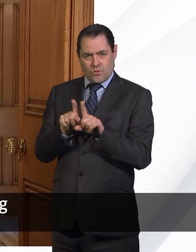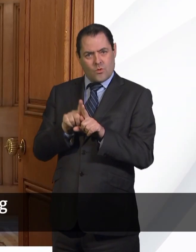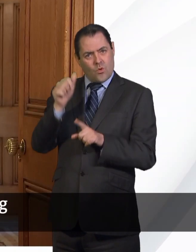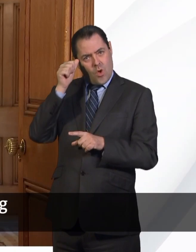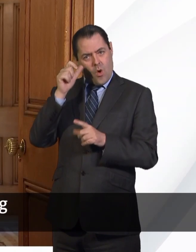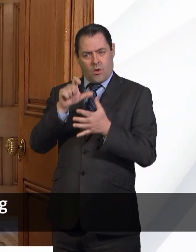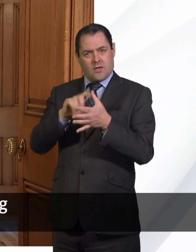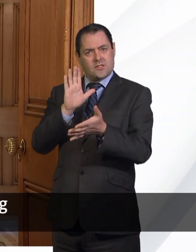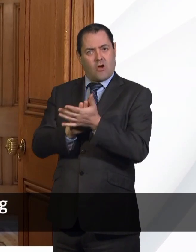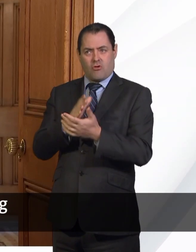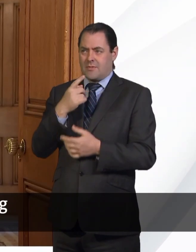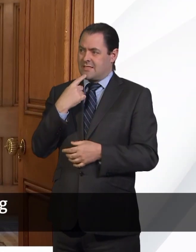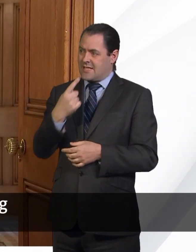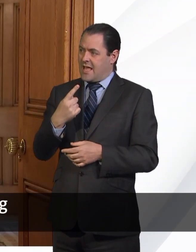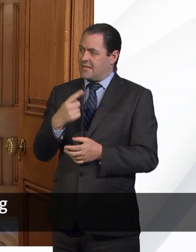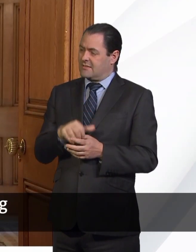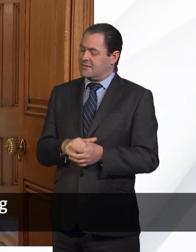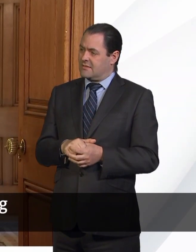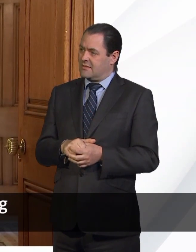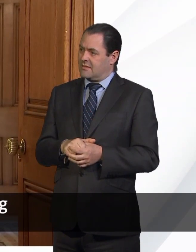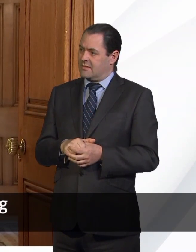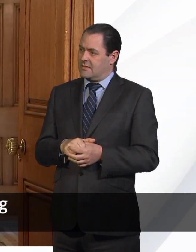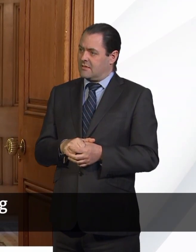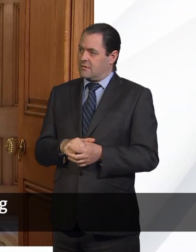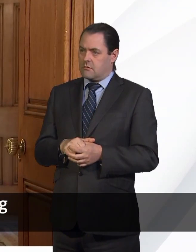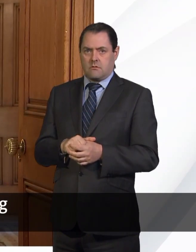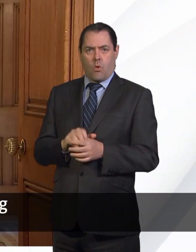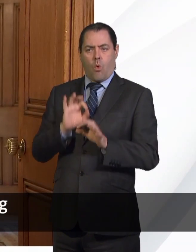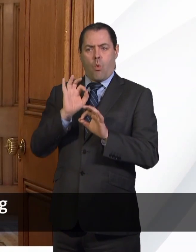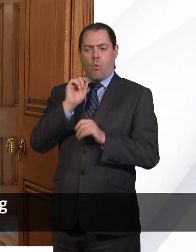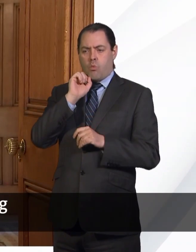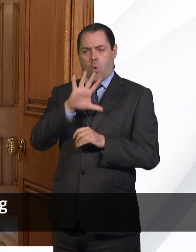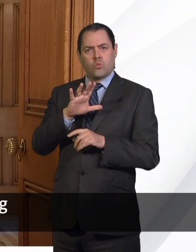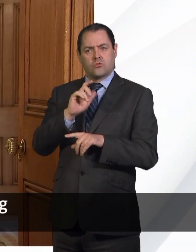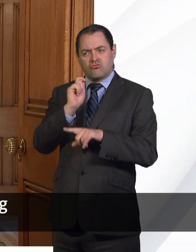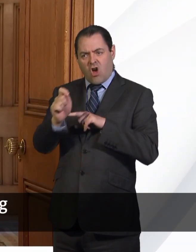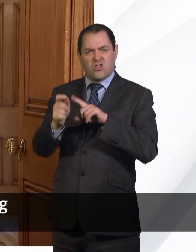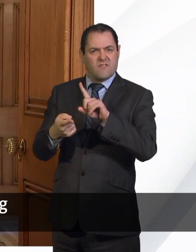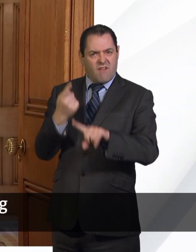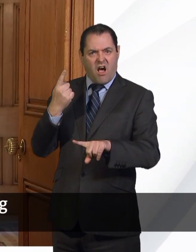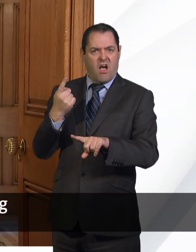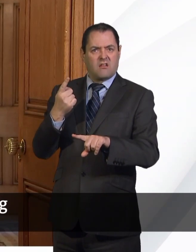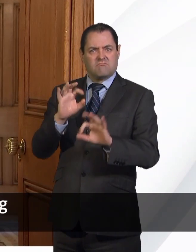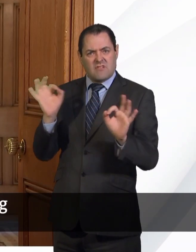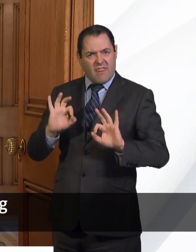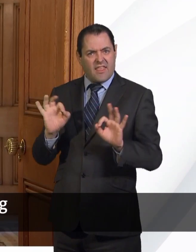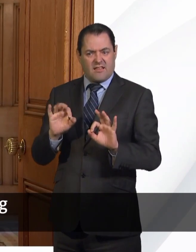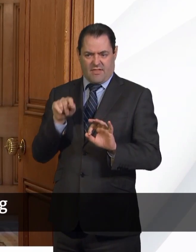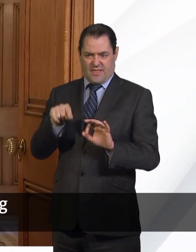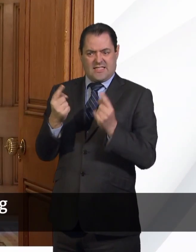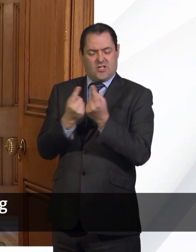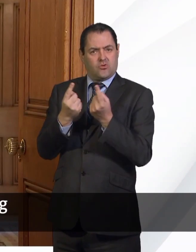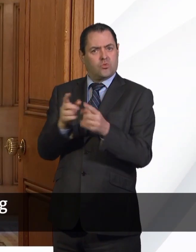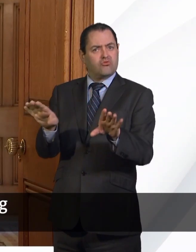police said was that they were going to take no action and that the matter was closed, and